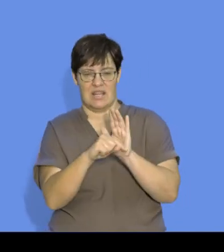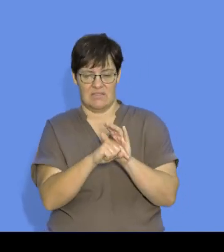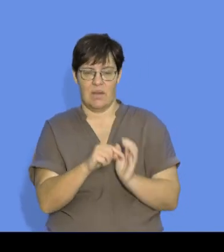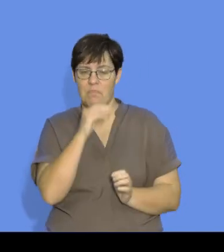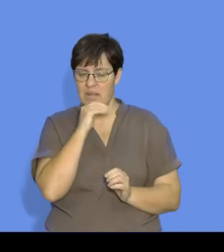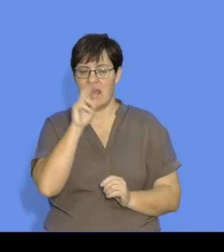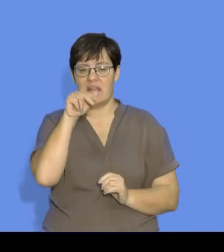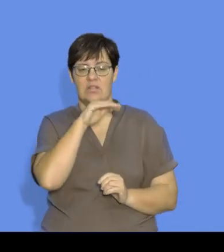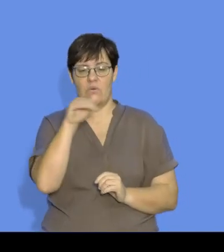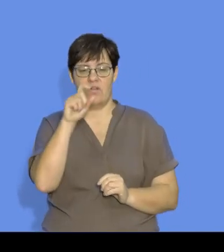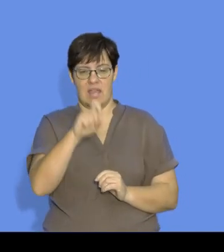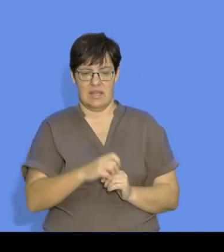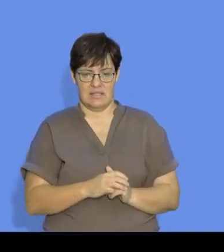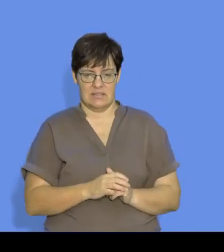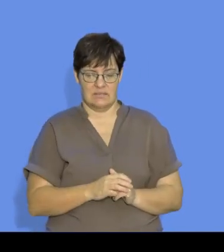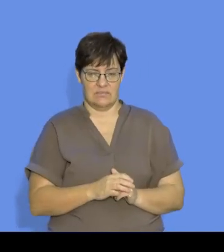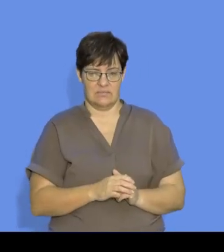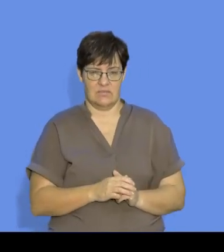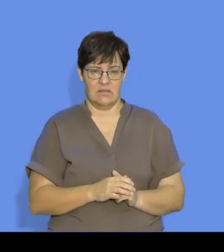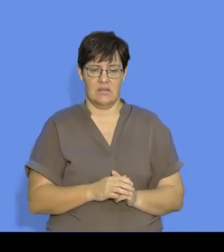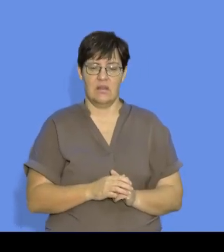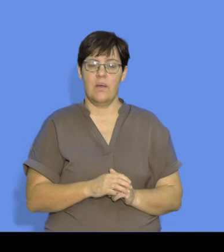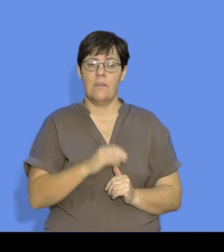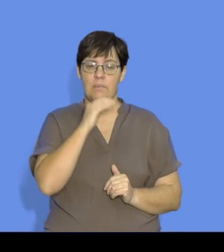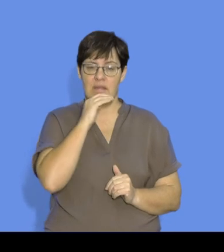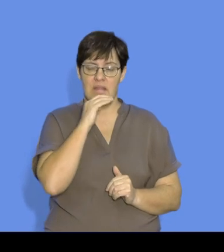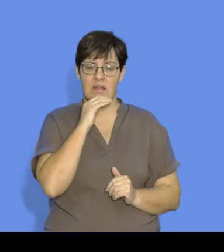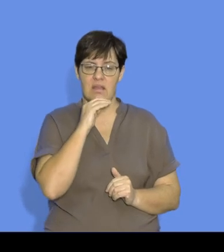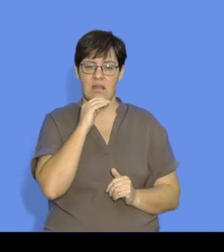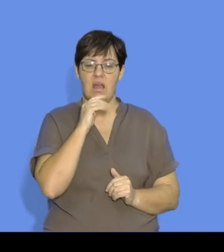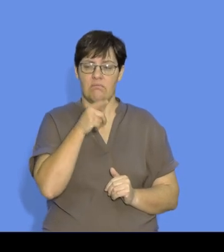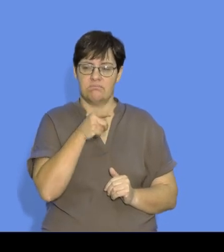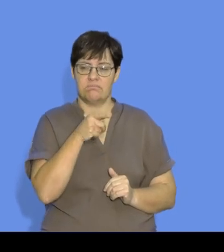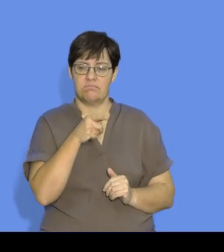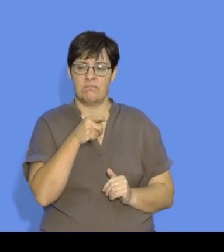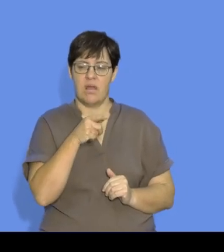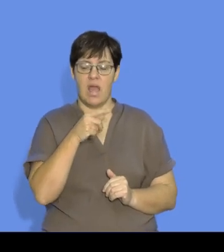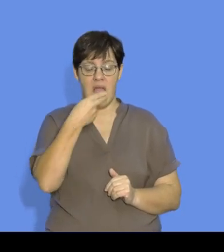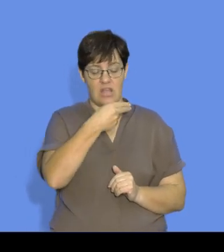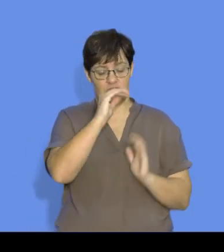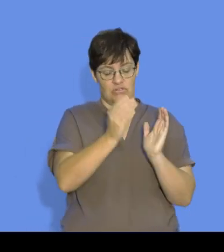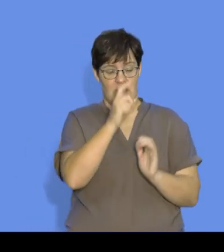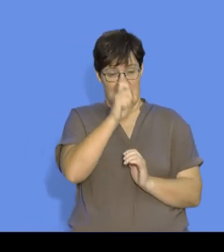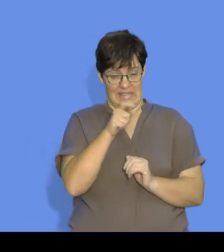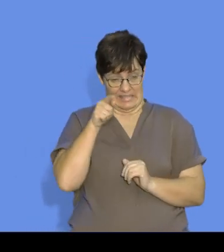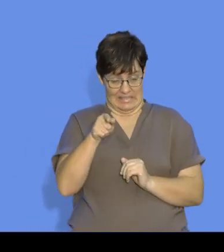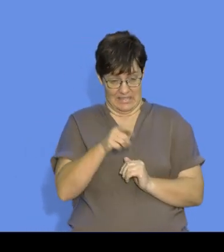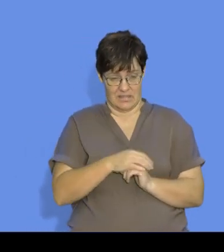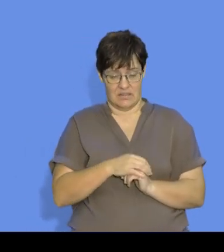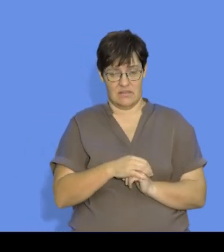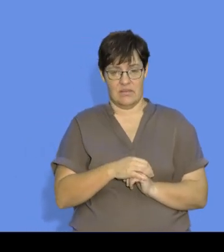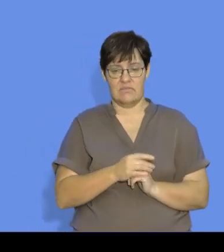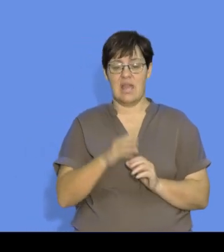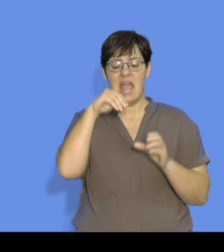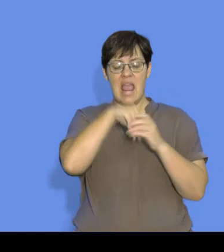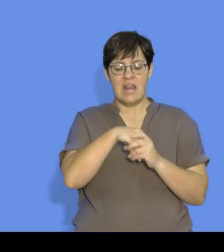simply just be 18 over x, and that will be the h of x. When they say to you in